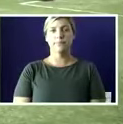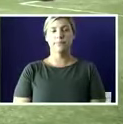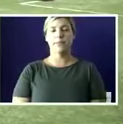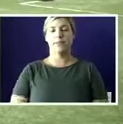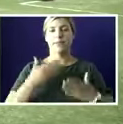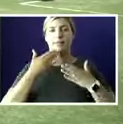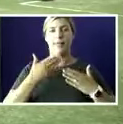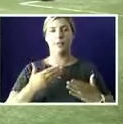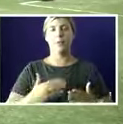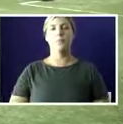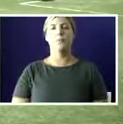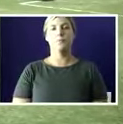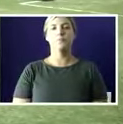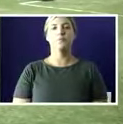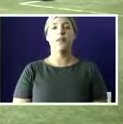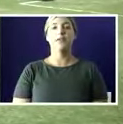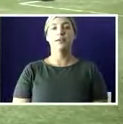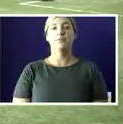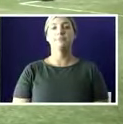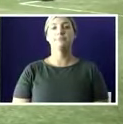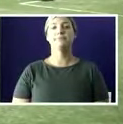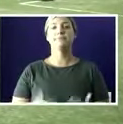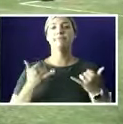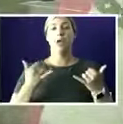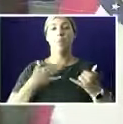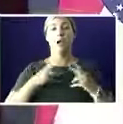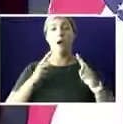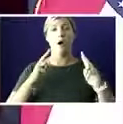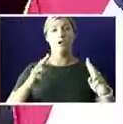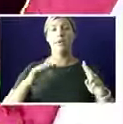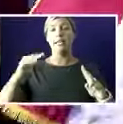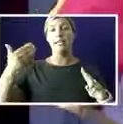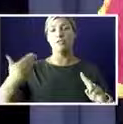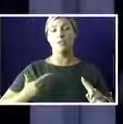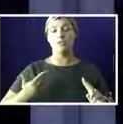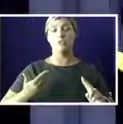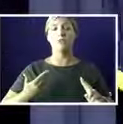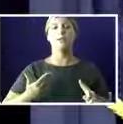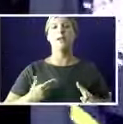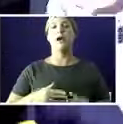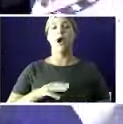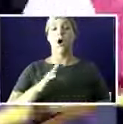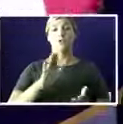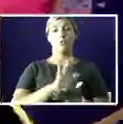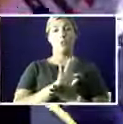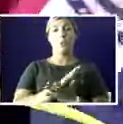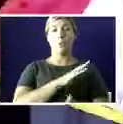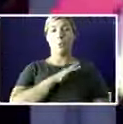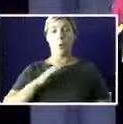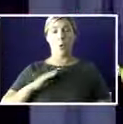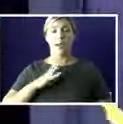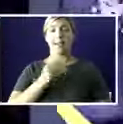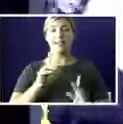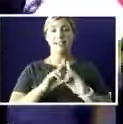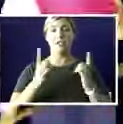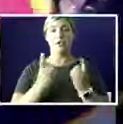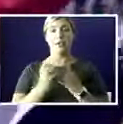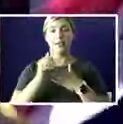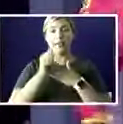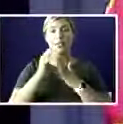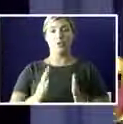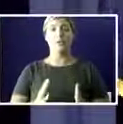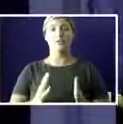Thank you. It's now my privilege to introduce to you some honored guests, our school board and our district leadership. Joining us